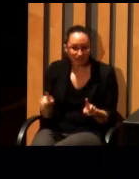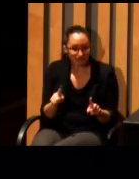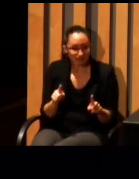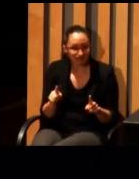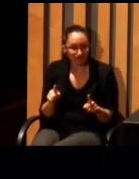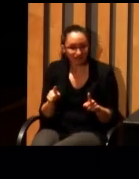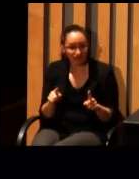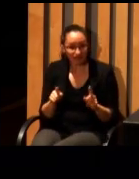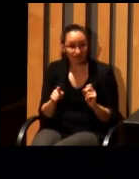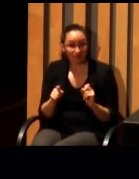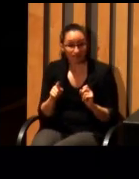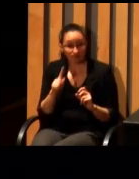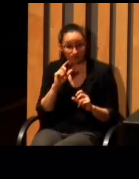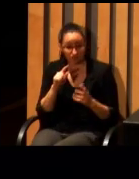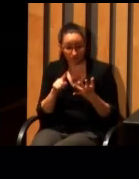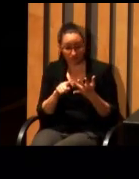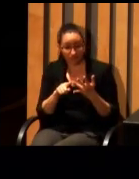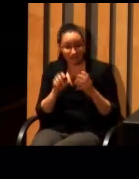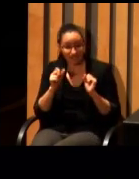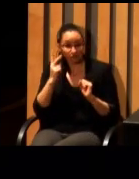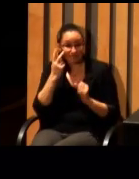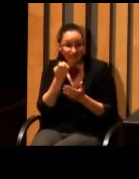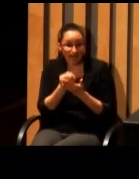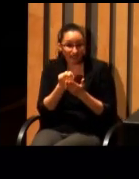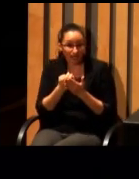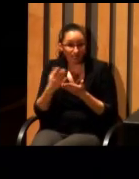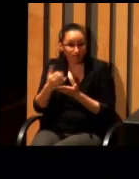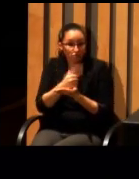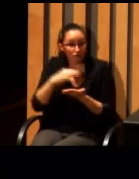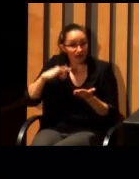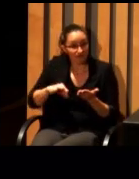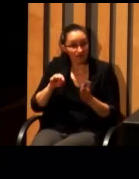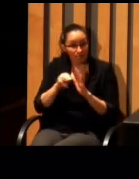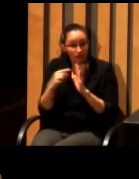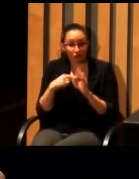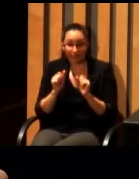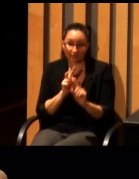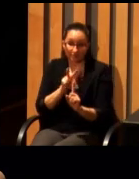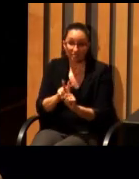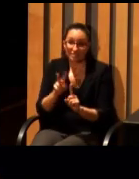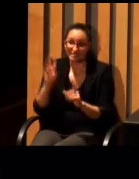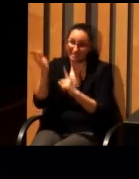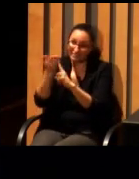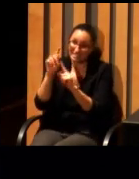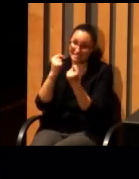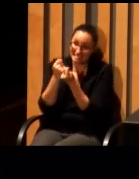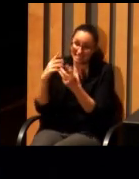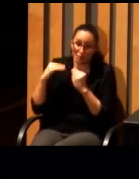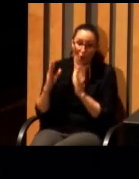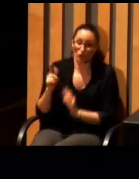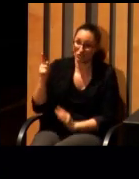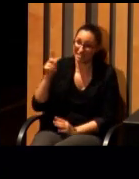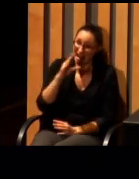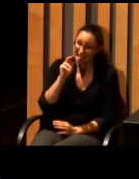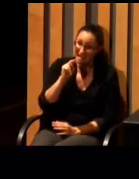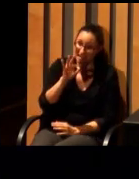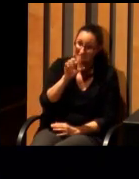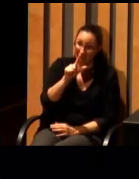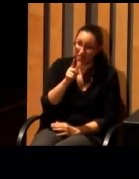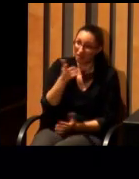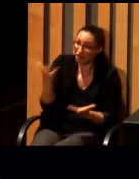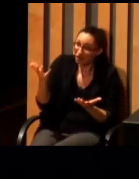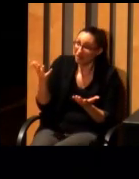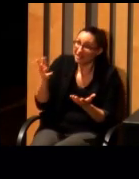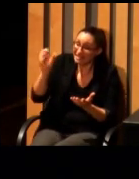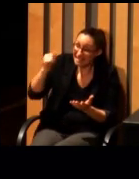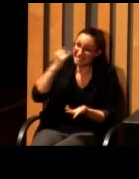happen. Is there an economic profit model that can be used, right, to convince team ownership, the NFL itself, right, that